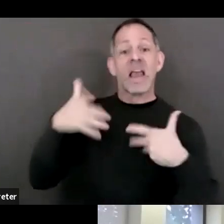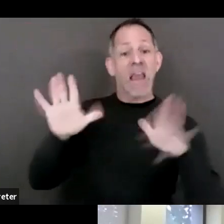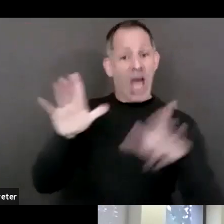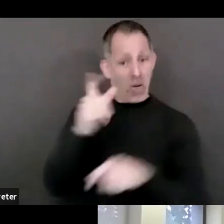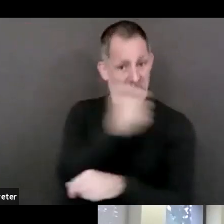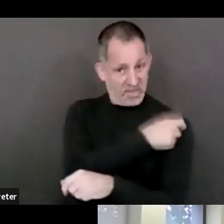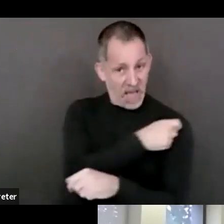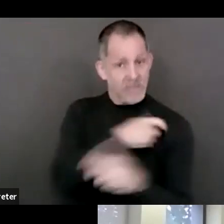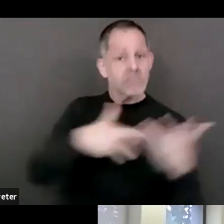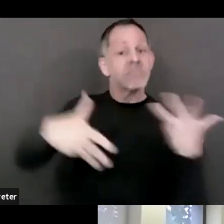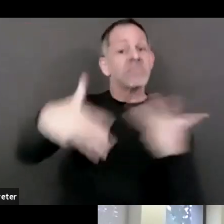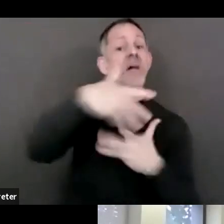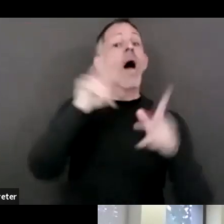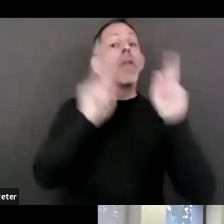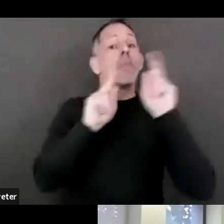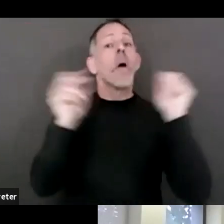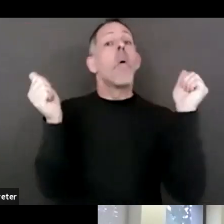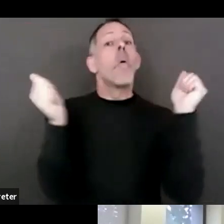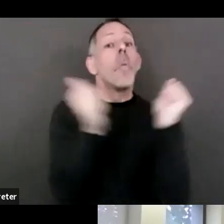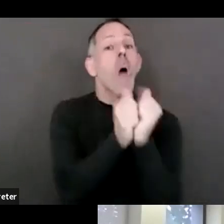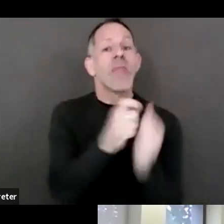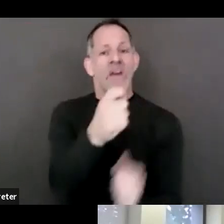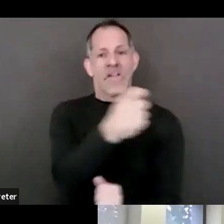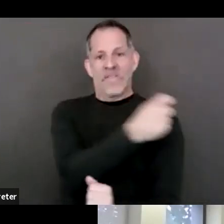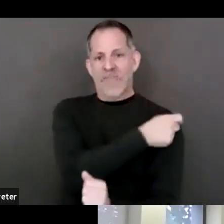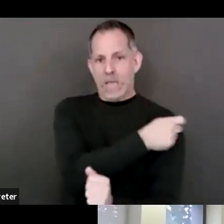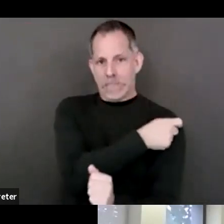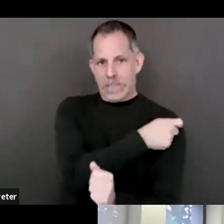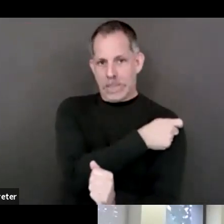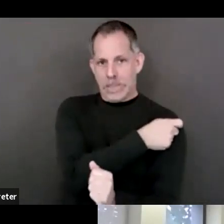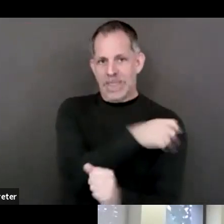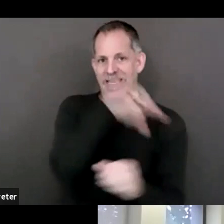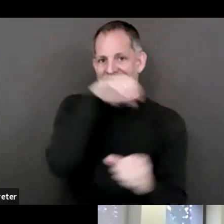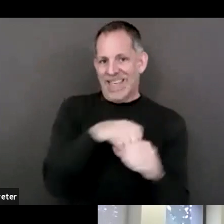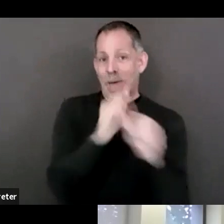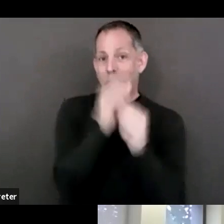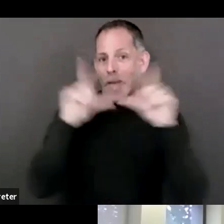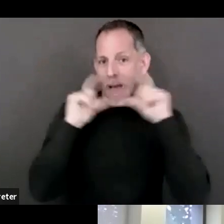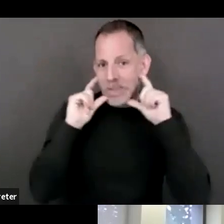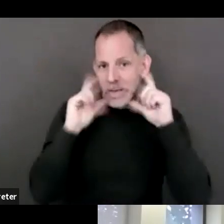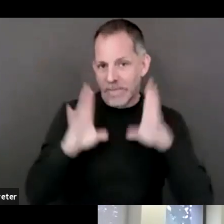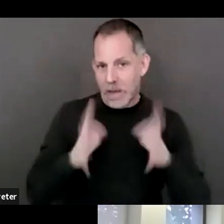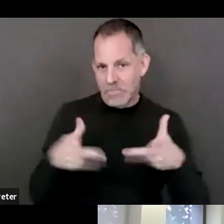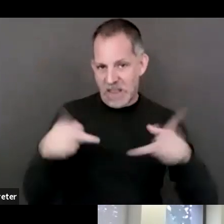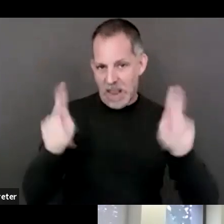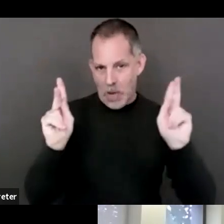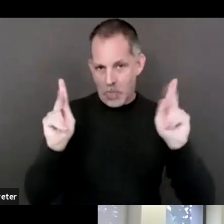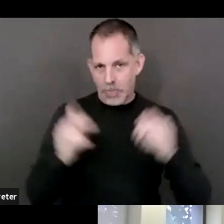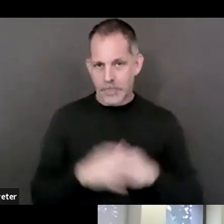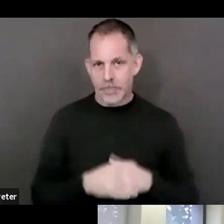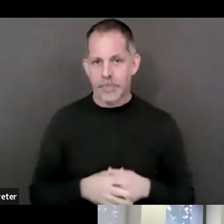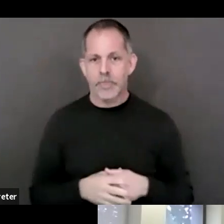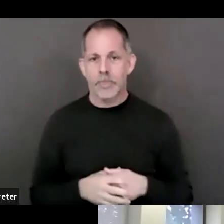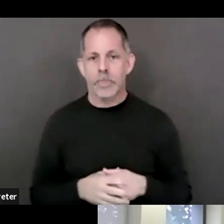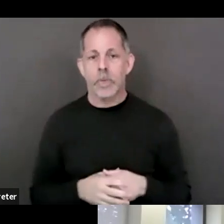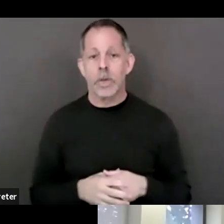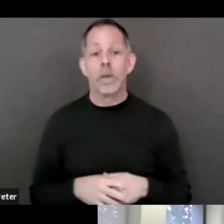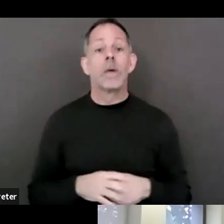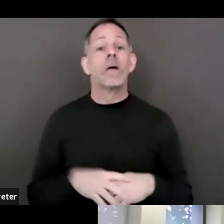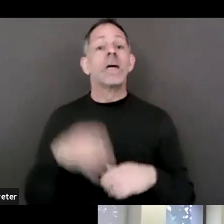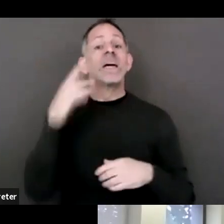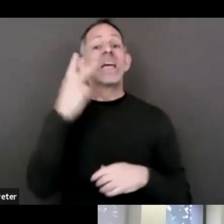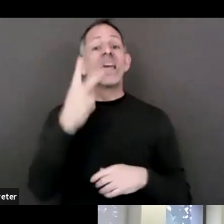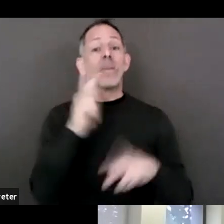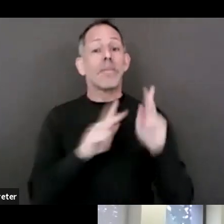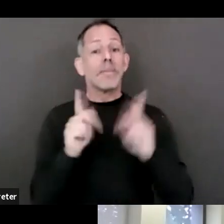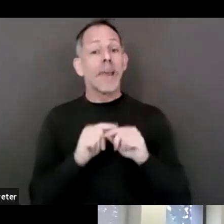without masks, to meet with people from a single other household who are low risk but not